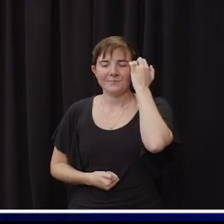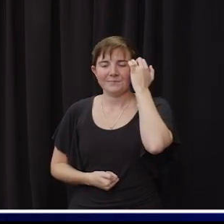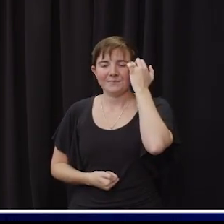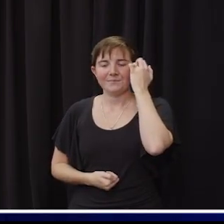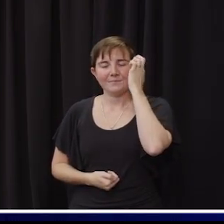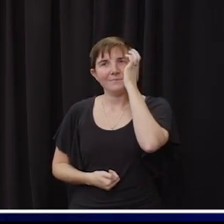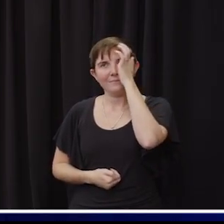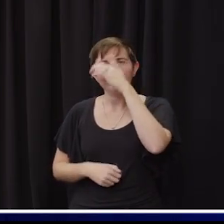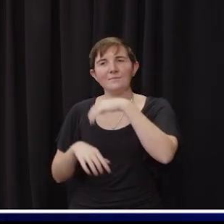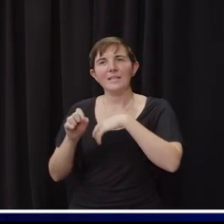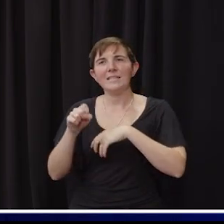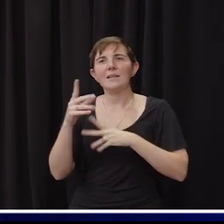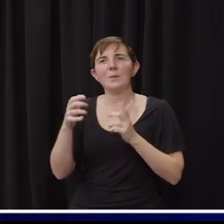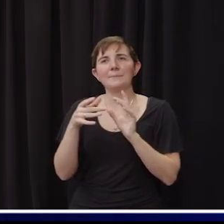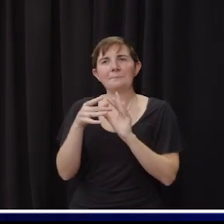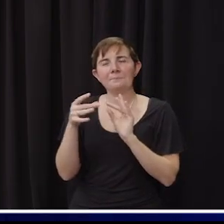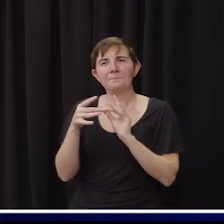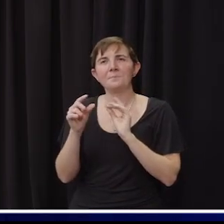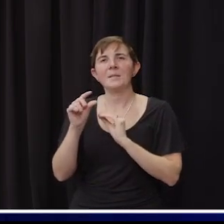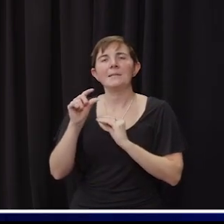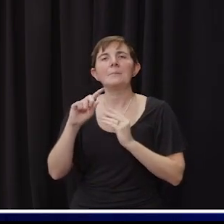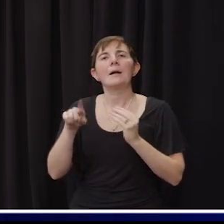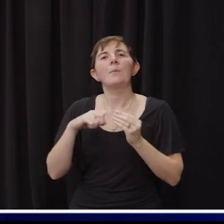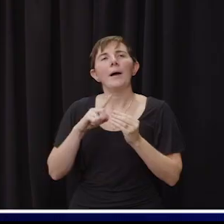So I want to talk a little bit about